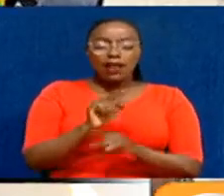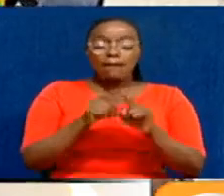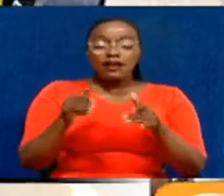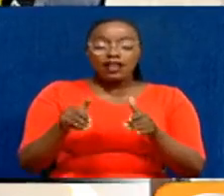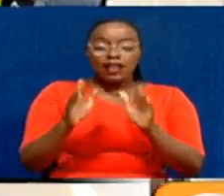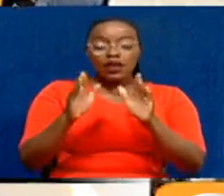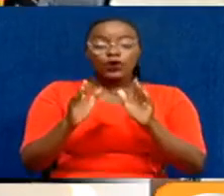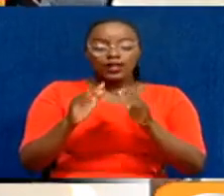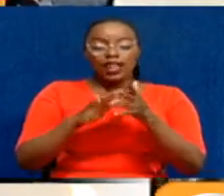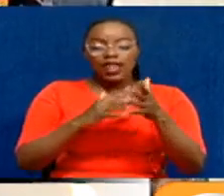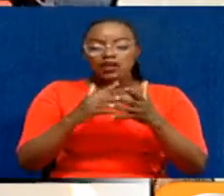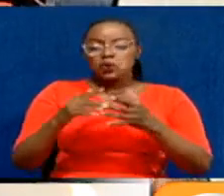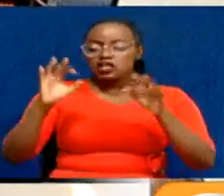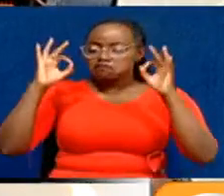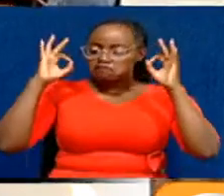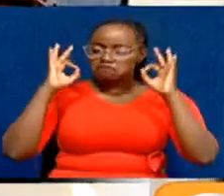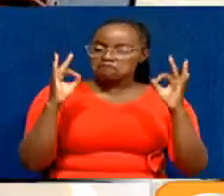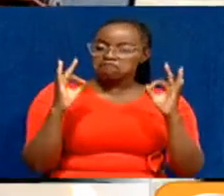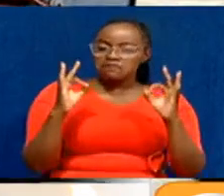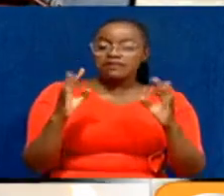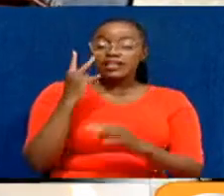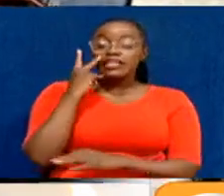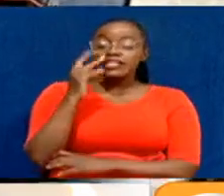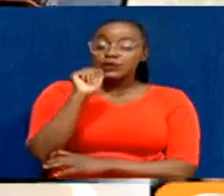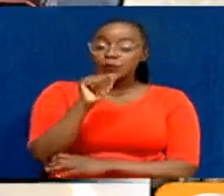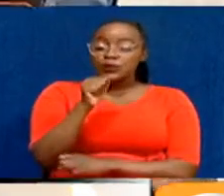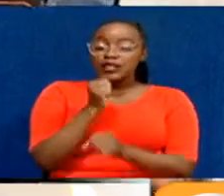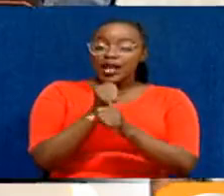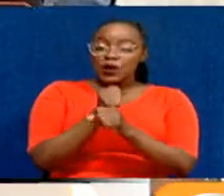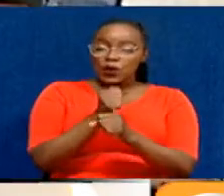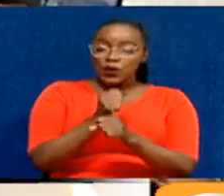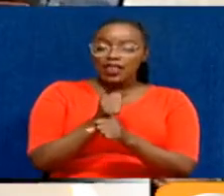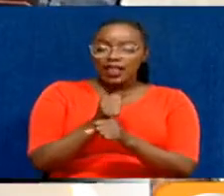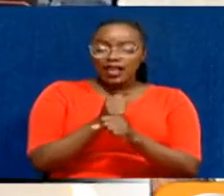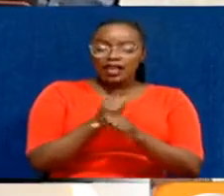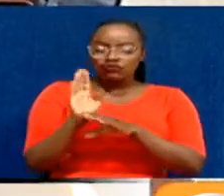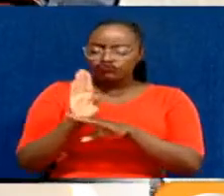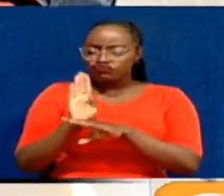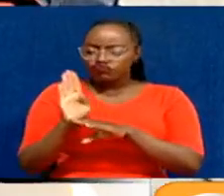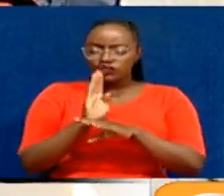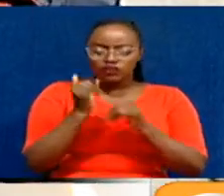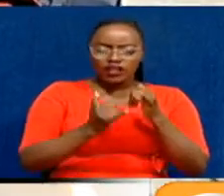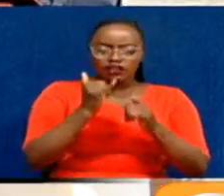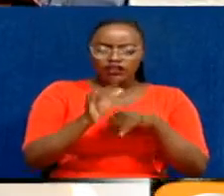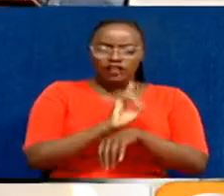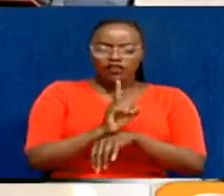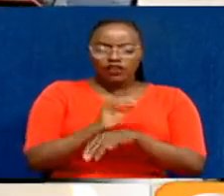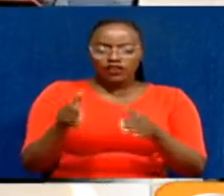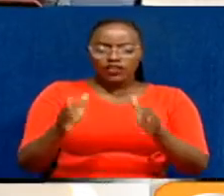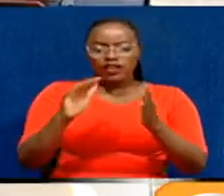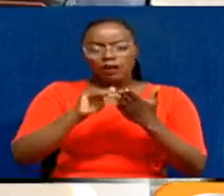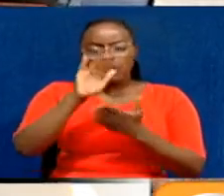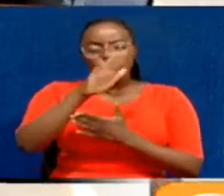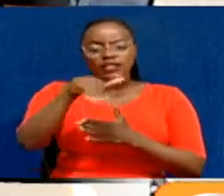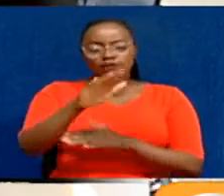road network is actually perfect. And we could see workers doing the last minute, painting of the road, and